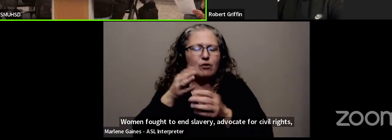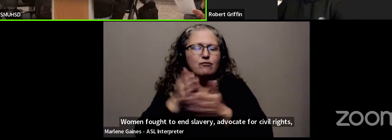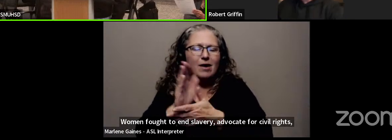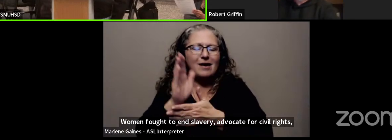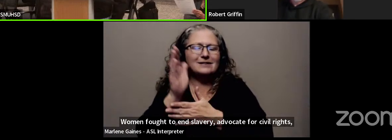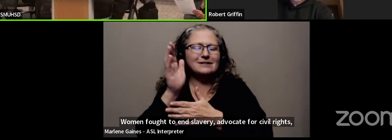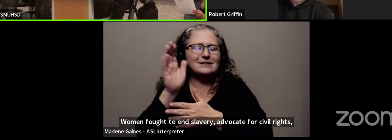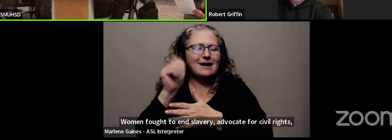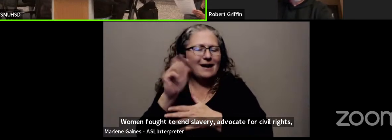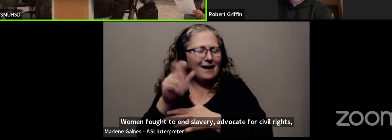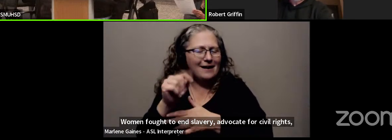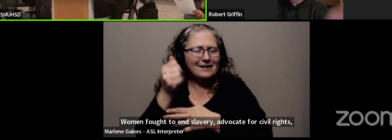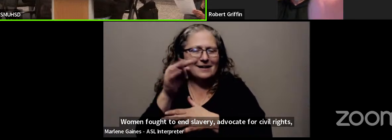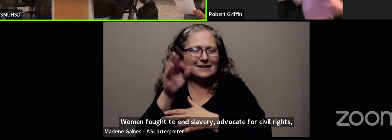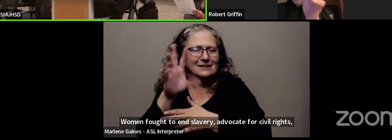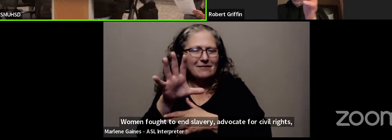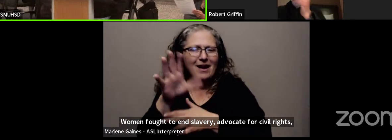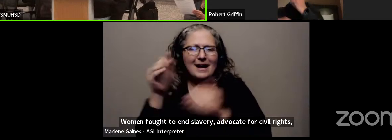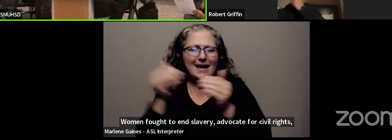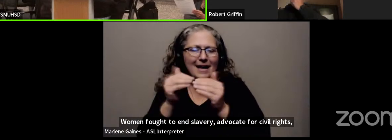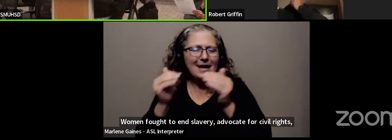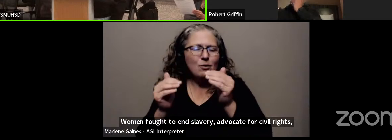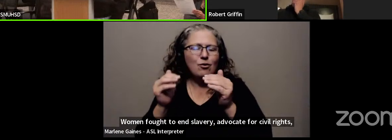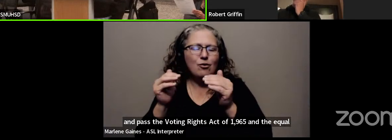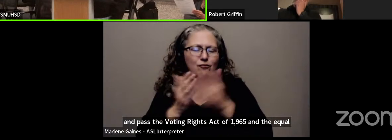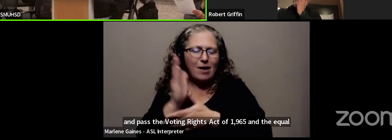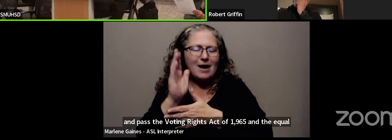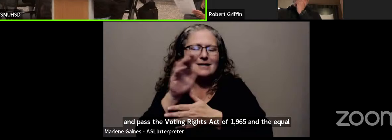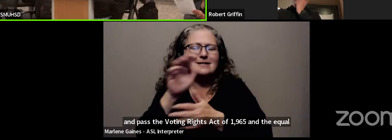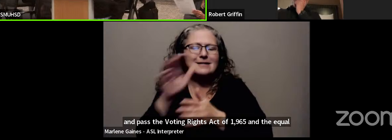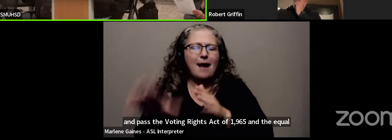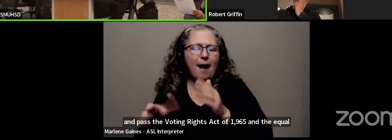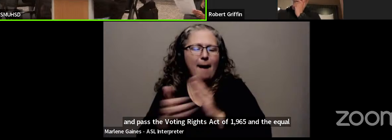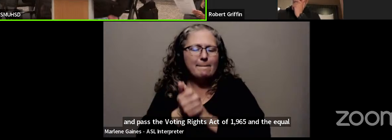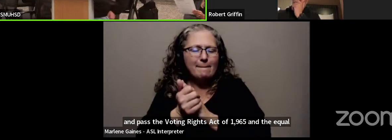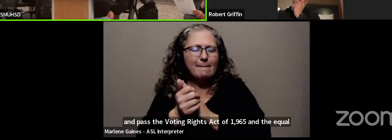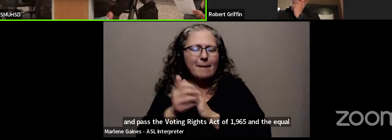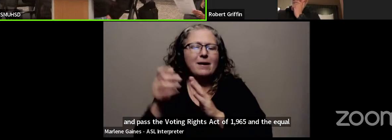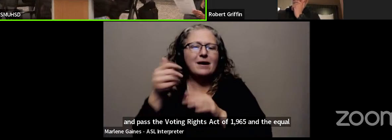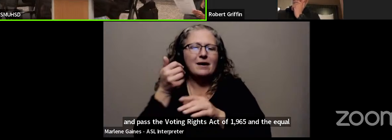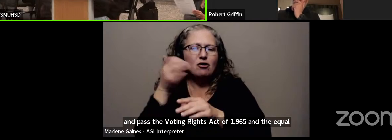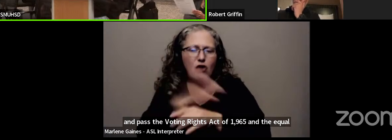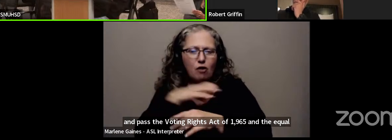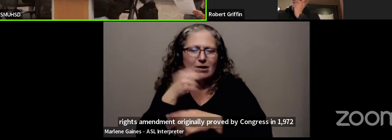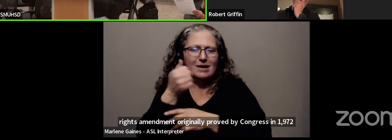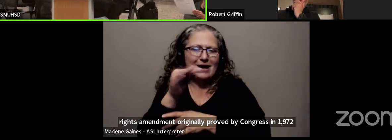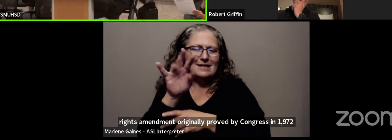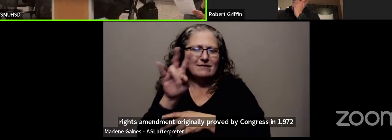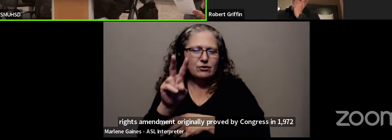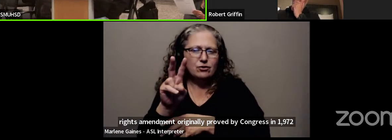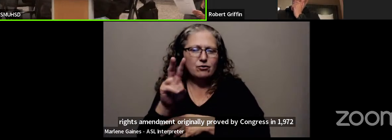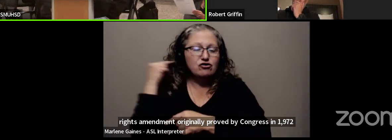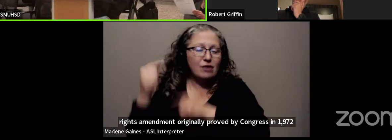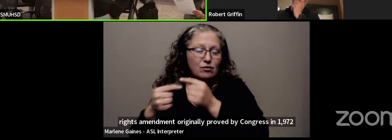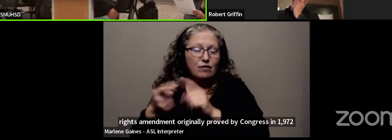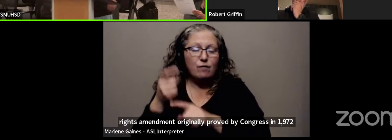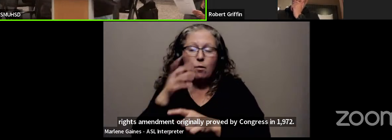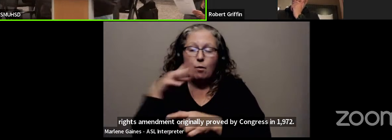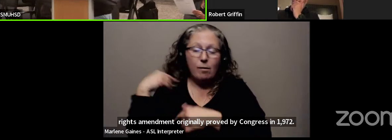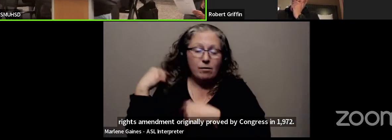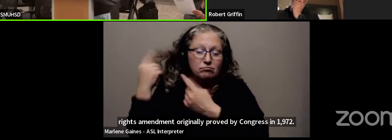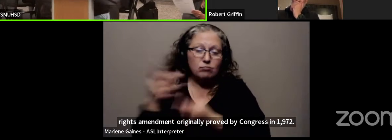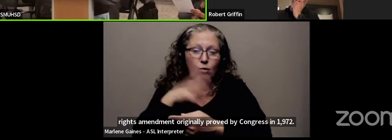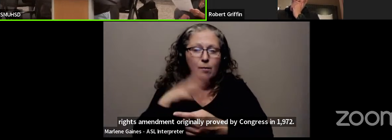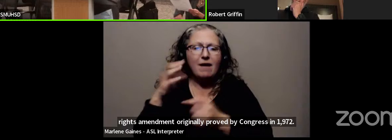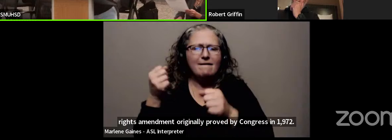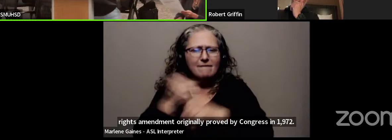1965 and the Equal Rights Amendment originally approved by Congress in 1972. Generations of women continue to lead the fight for climate